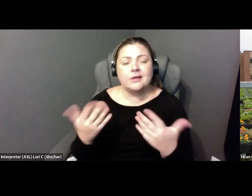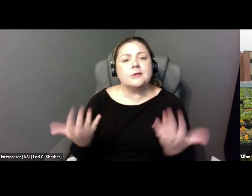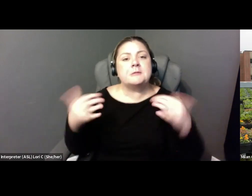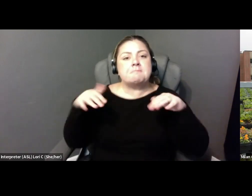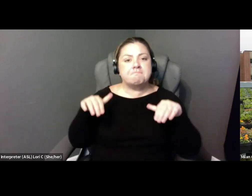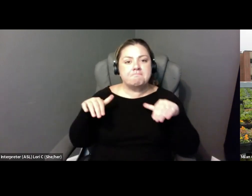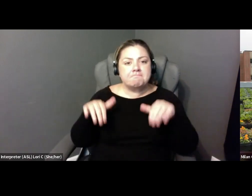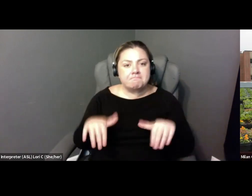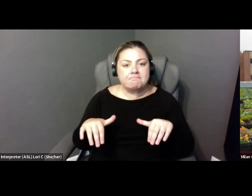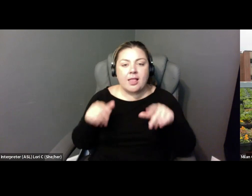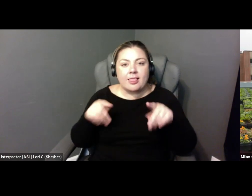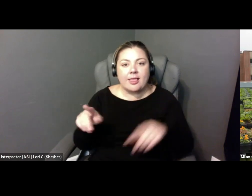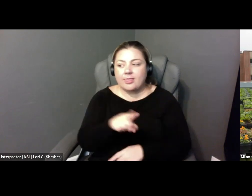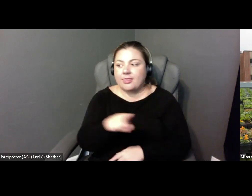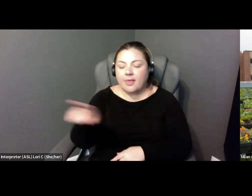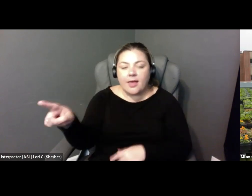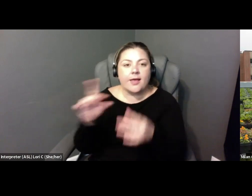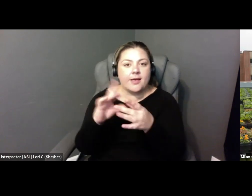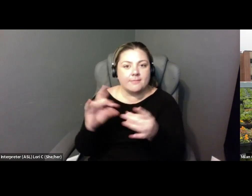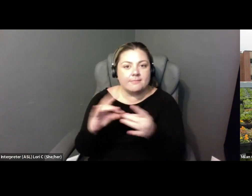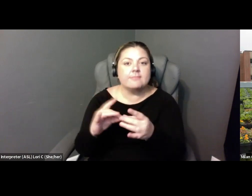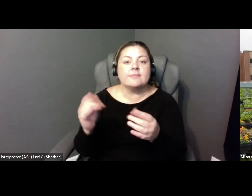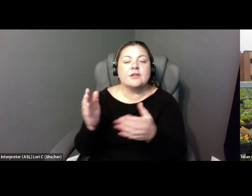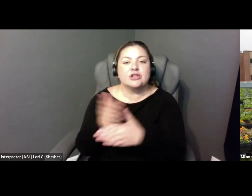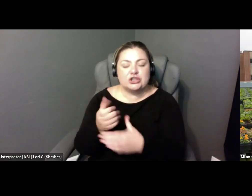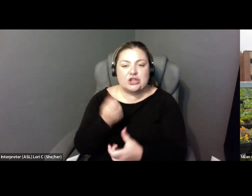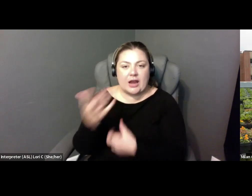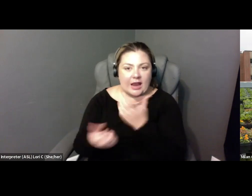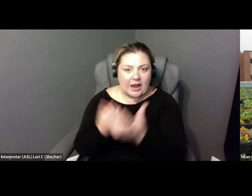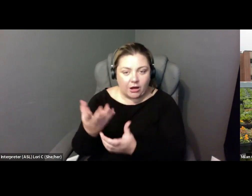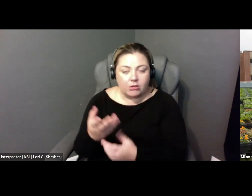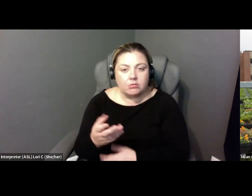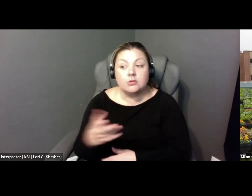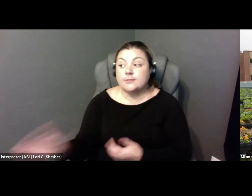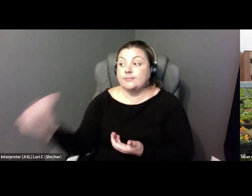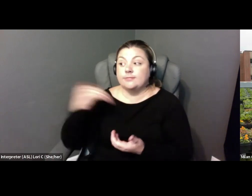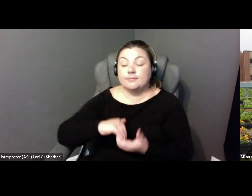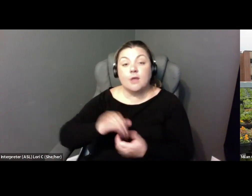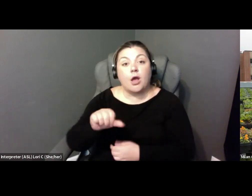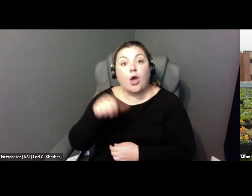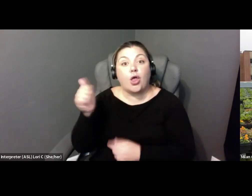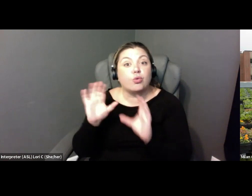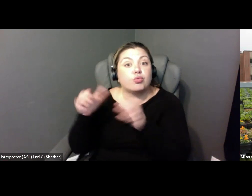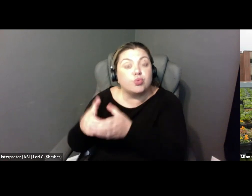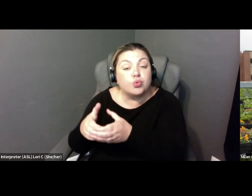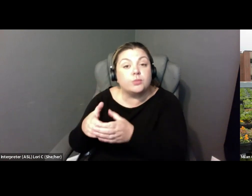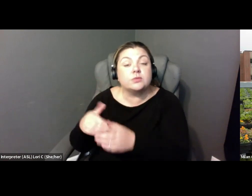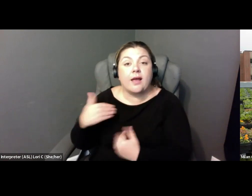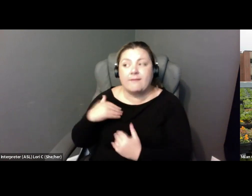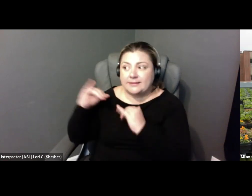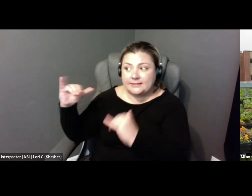other coalitions and groups that are leading advocacy and trying to find common ground to lead together in your